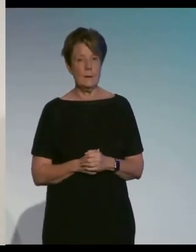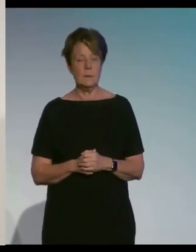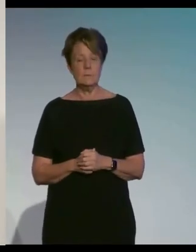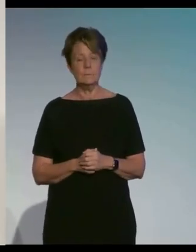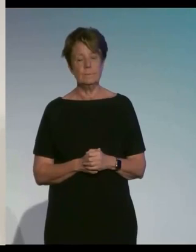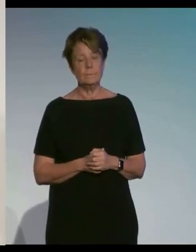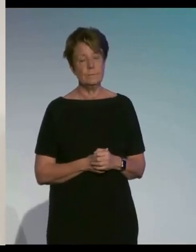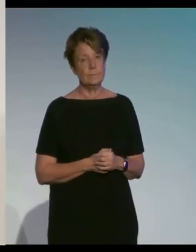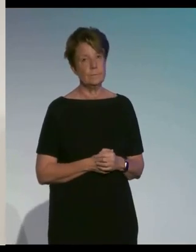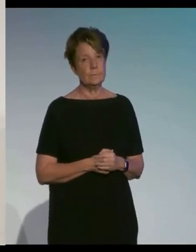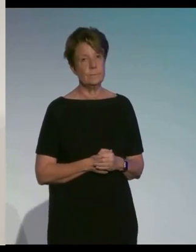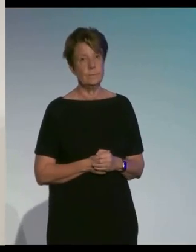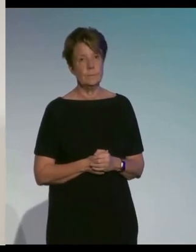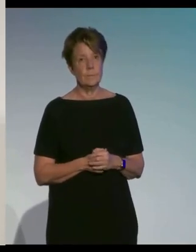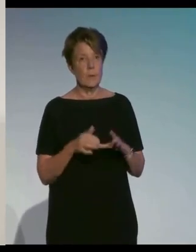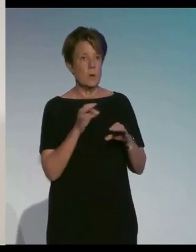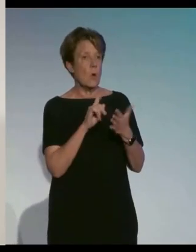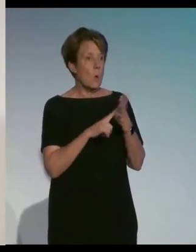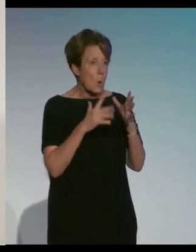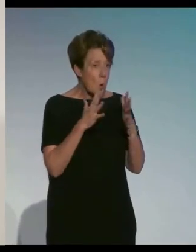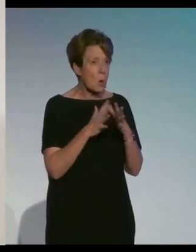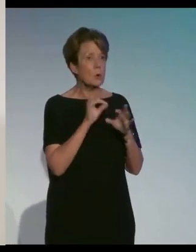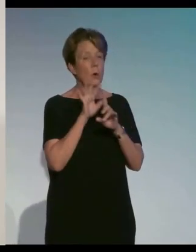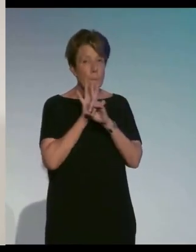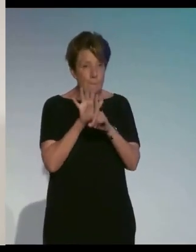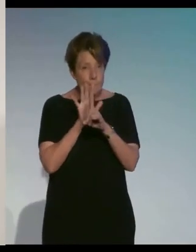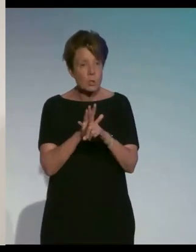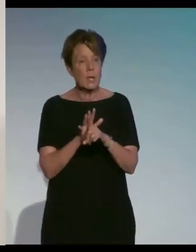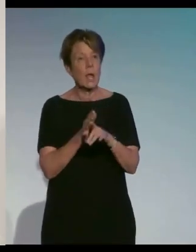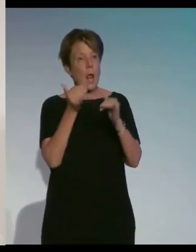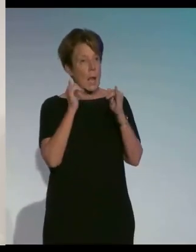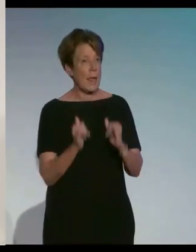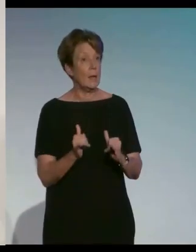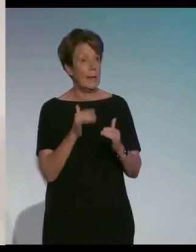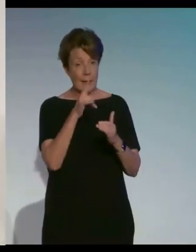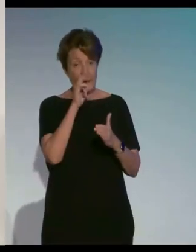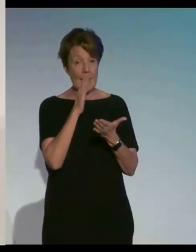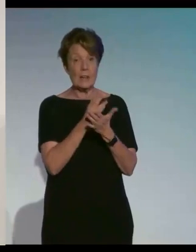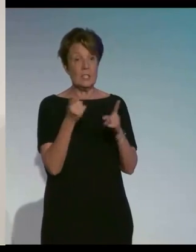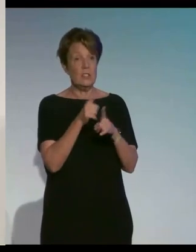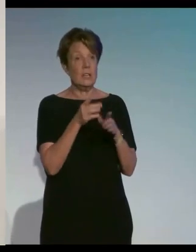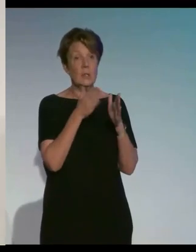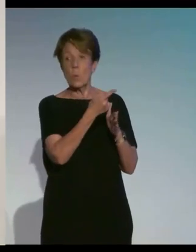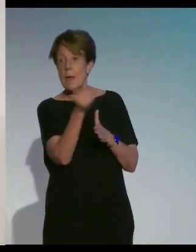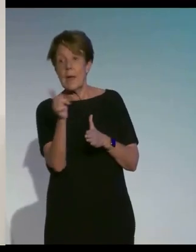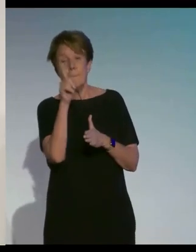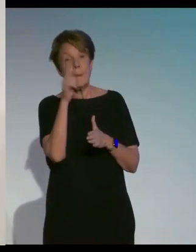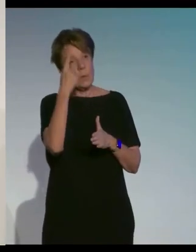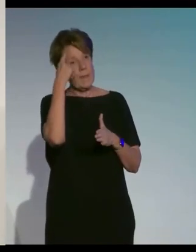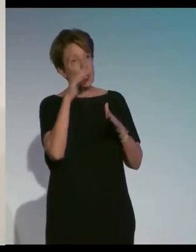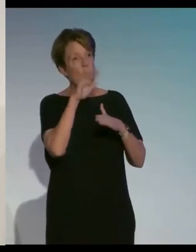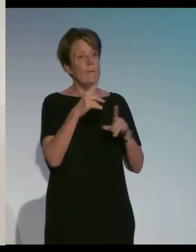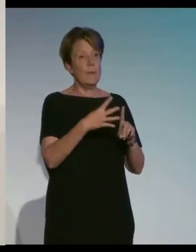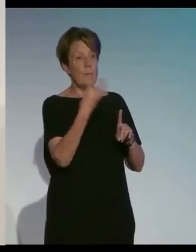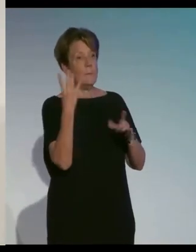law, no amount of pushing legally can change the way people think about the LGBTIQ community